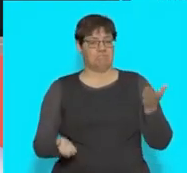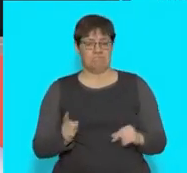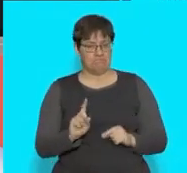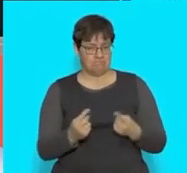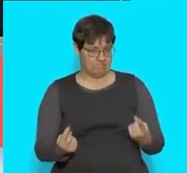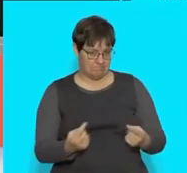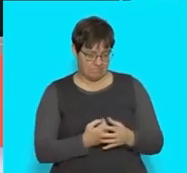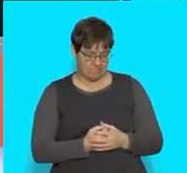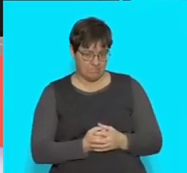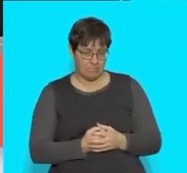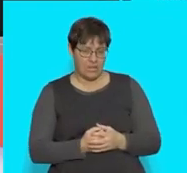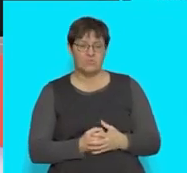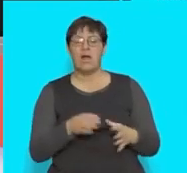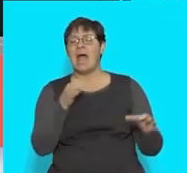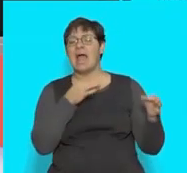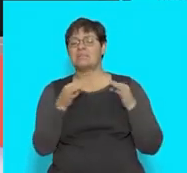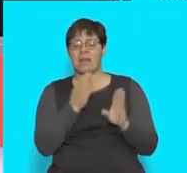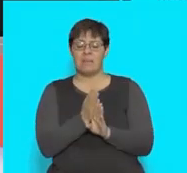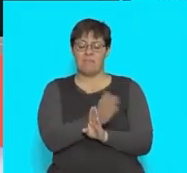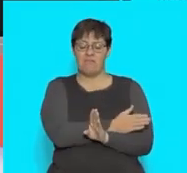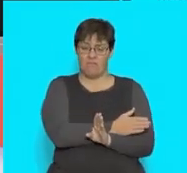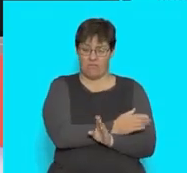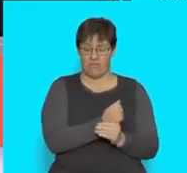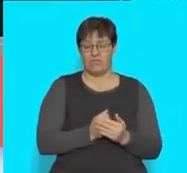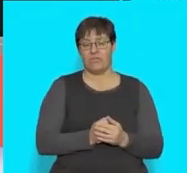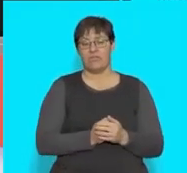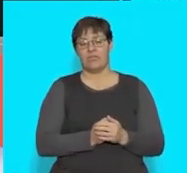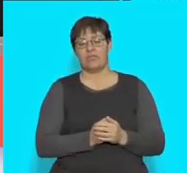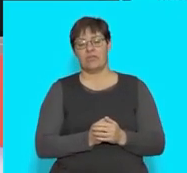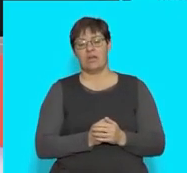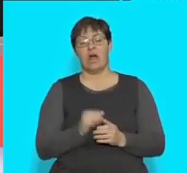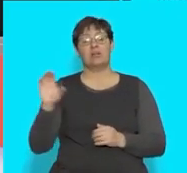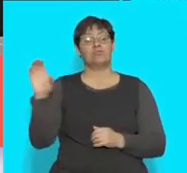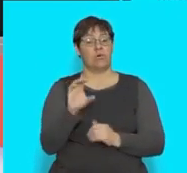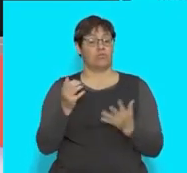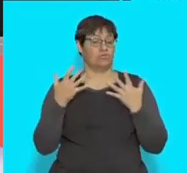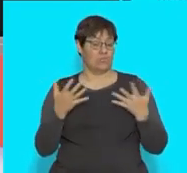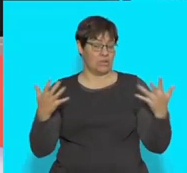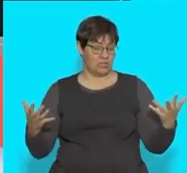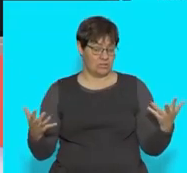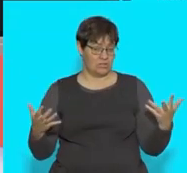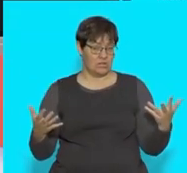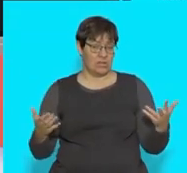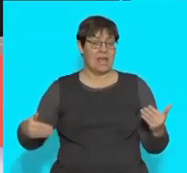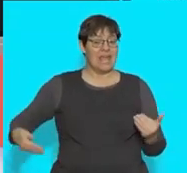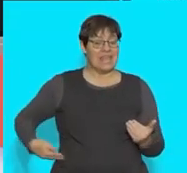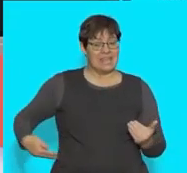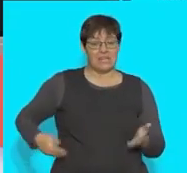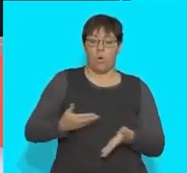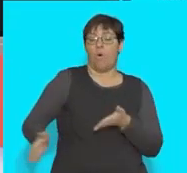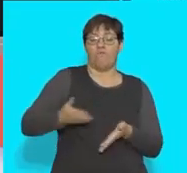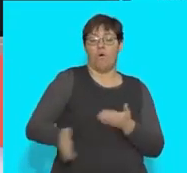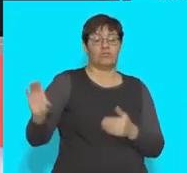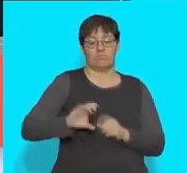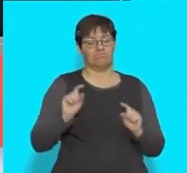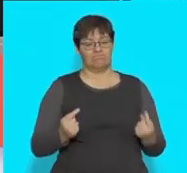so unfortunately, as I explained in the segment before here, having too much salt, the kidney actually doesn't get rid